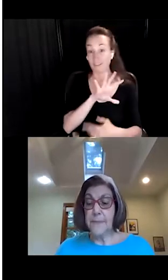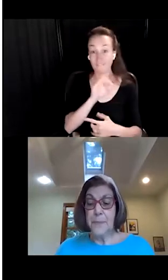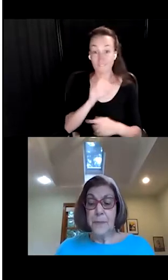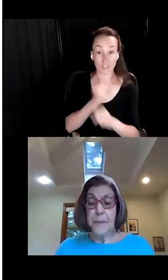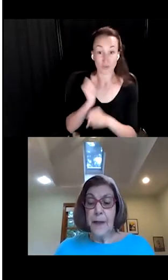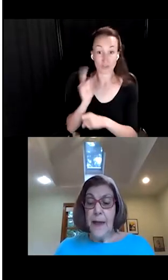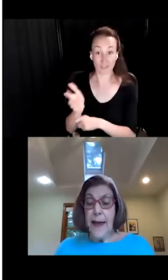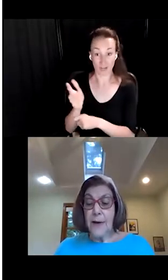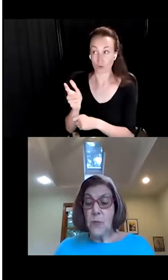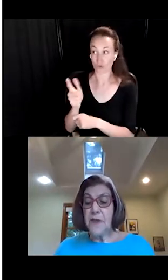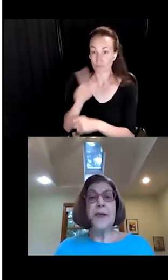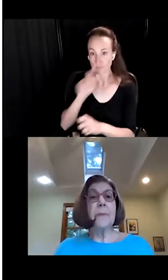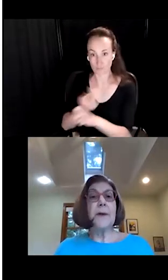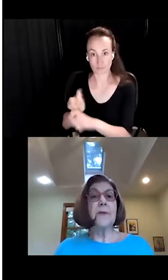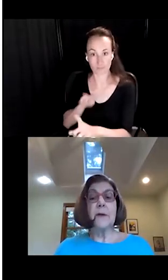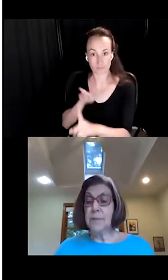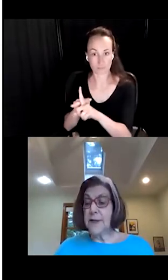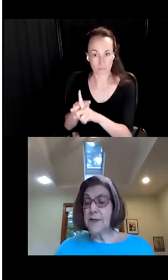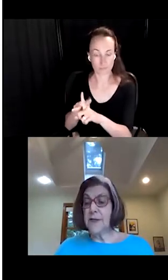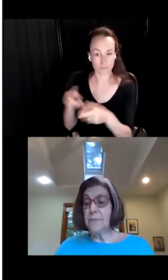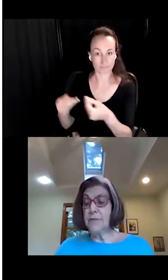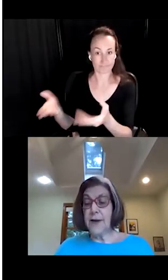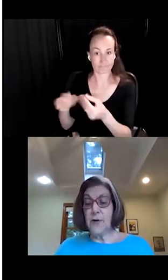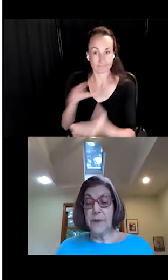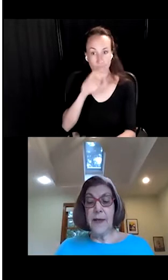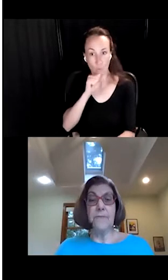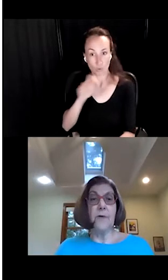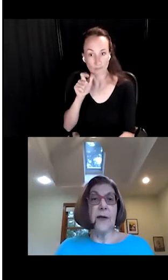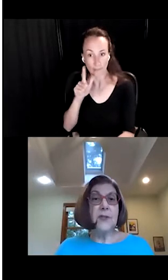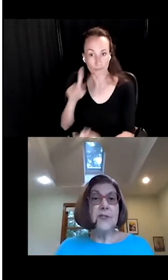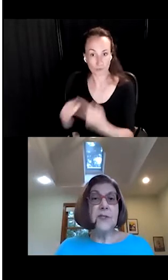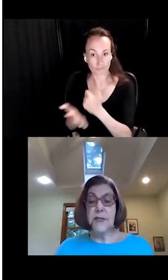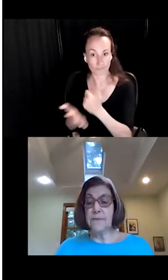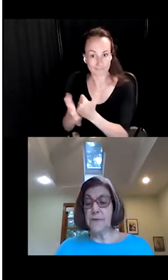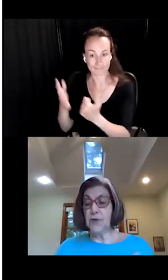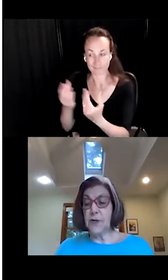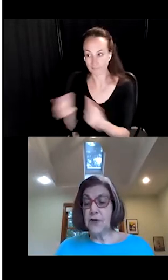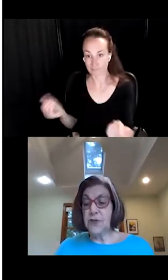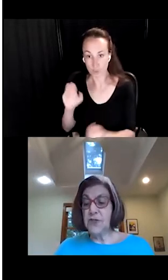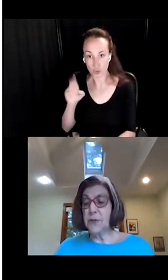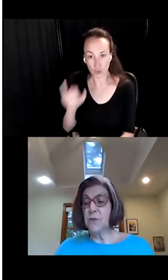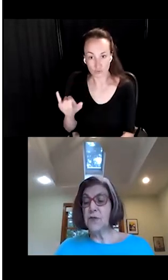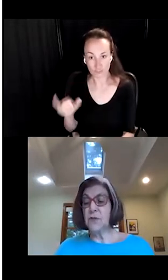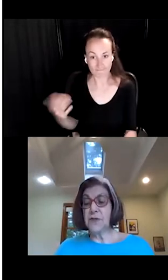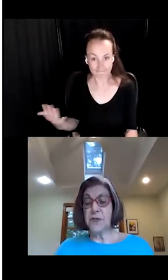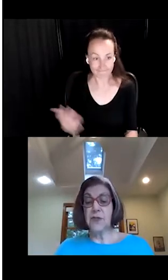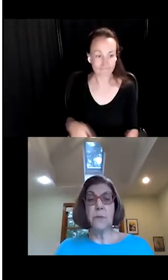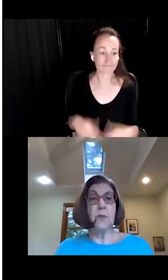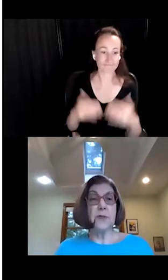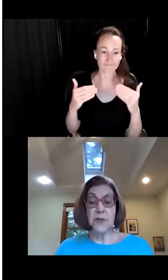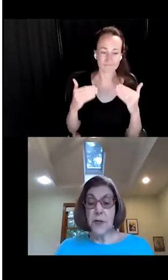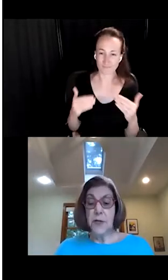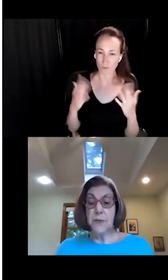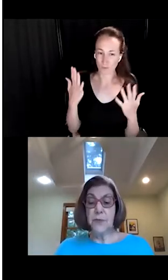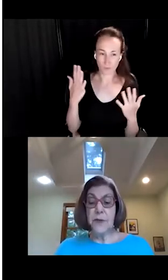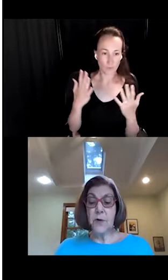sea? How do we think about the complexity of provider behavior, agency infrastructure, system resources, and